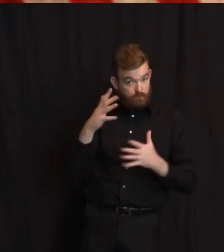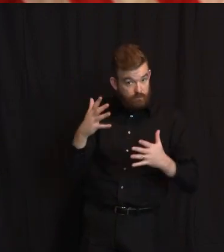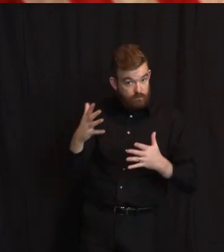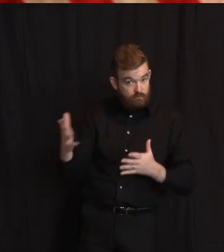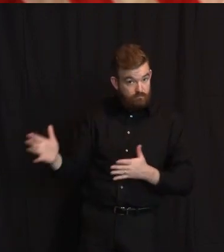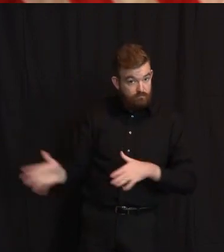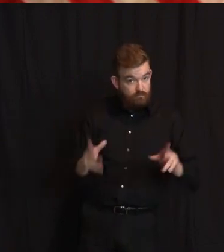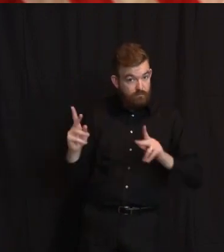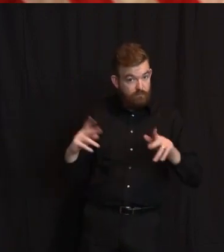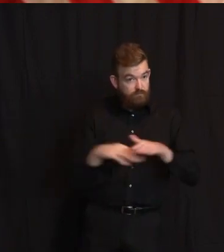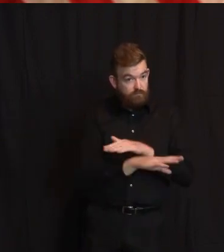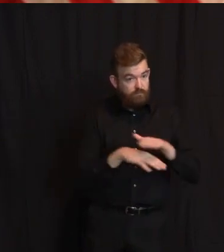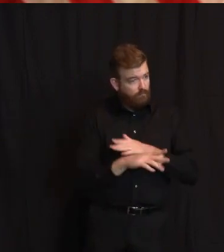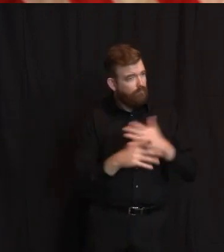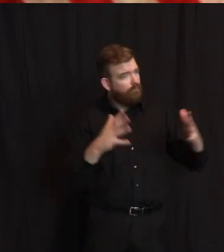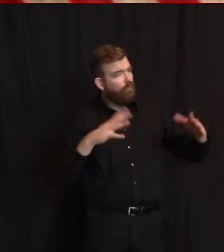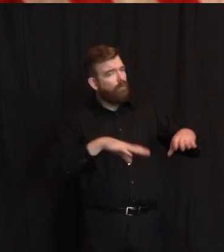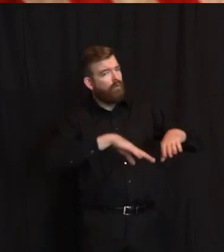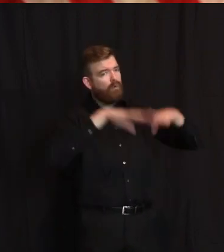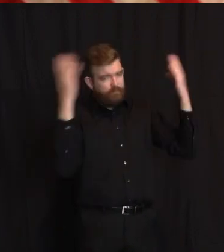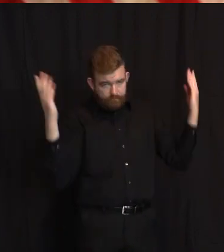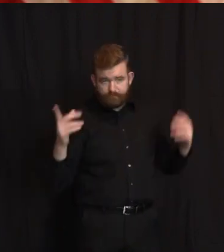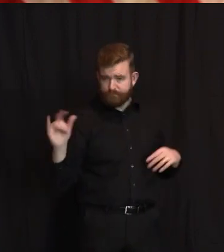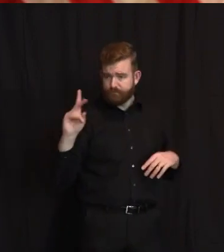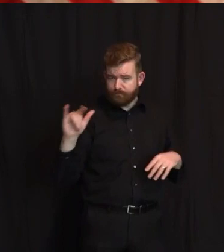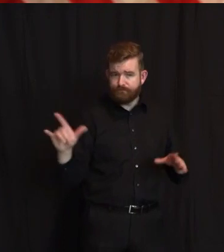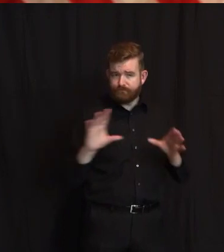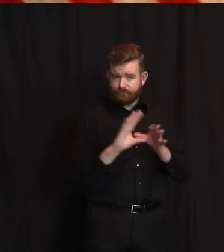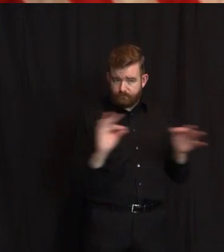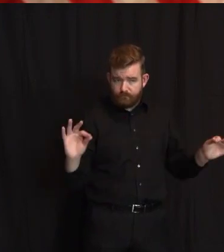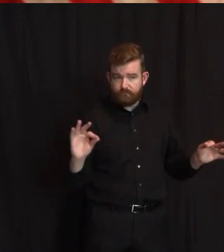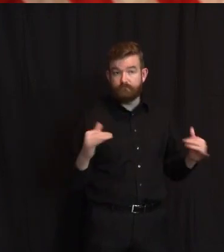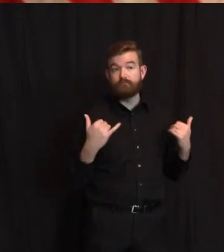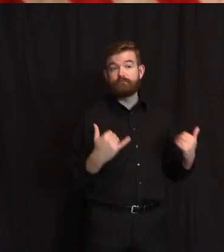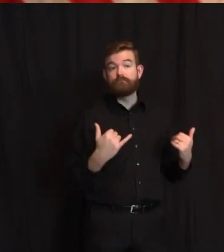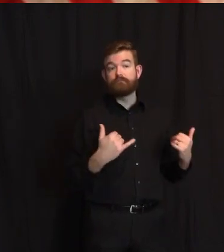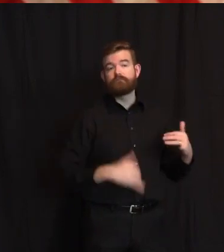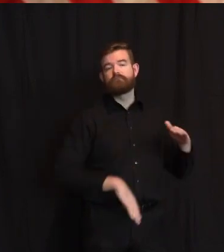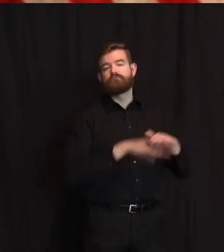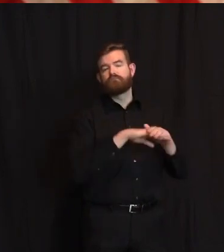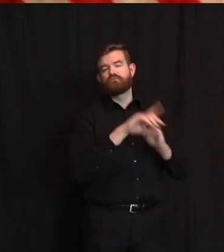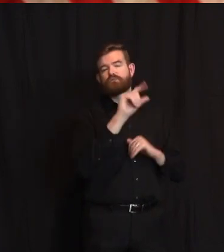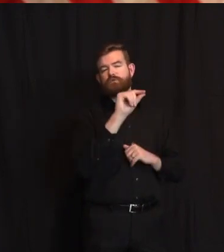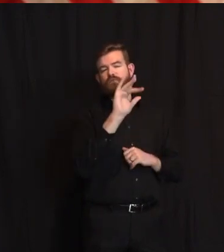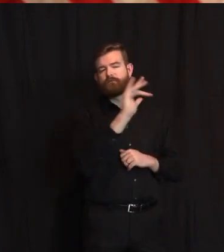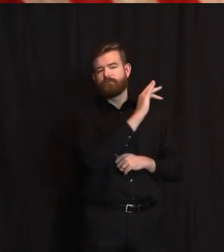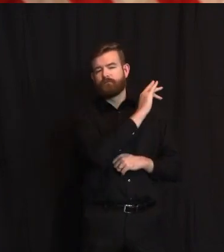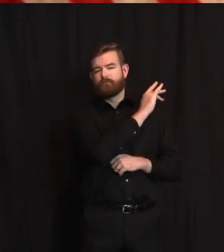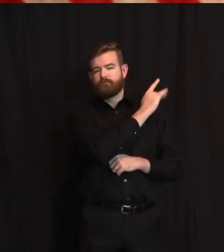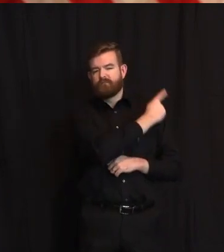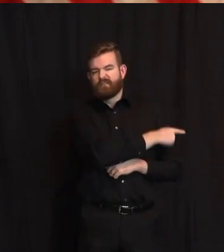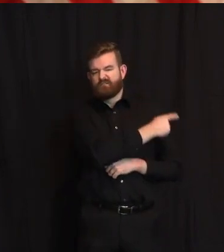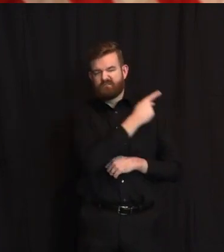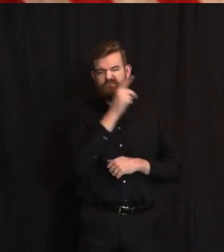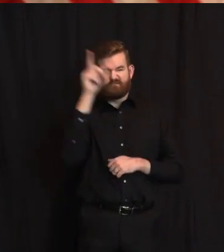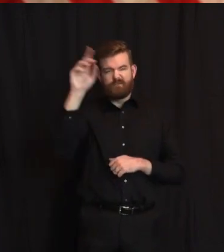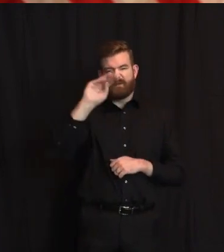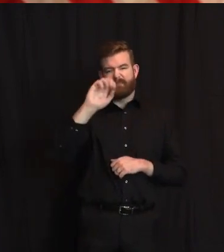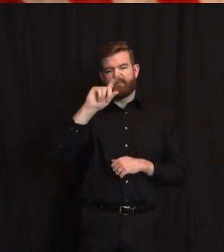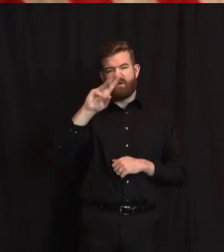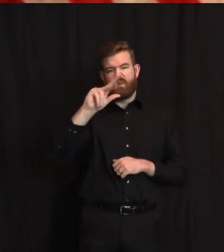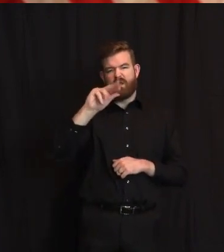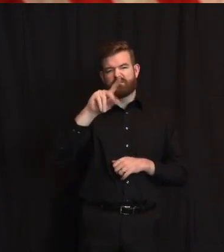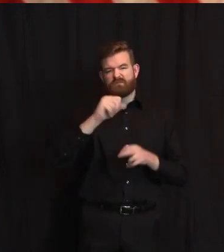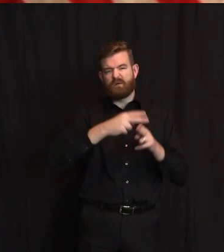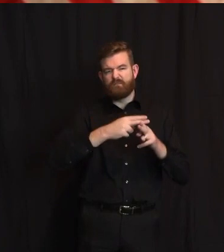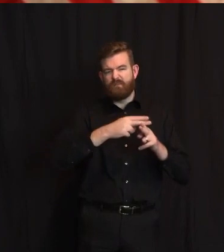there? Yeah, in fact, Judy referred to this, and she can repeat. There are about 20 or 25 patients at the Meadowlands Yes. Exposition Center.